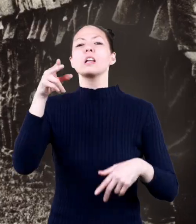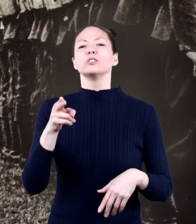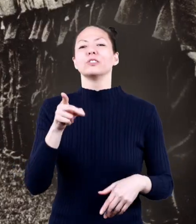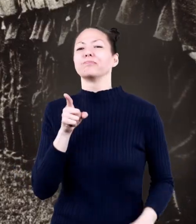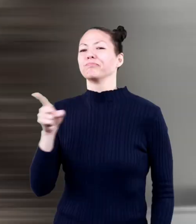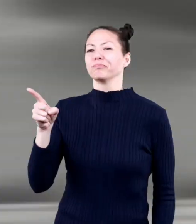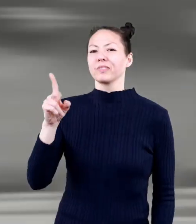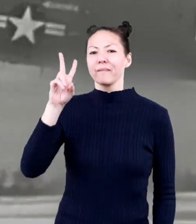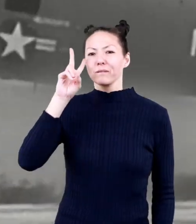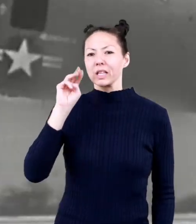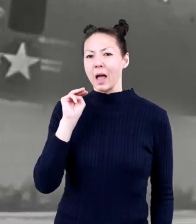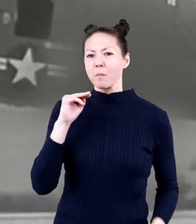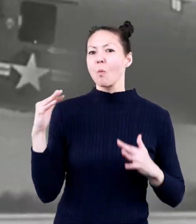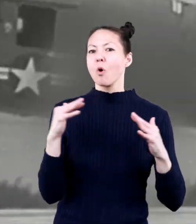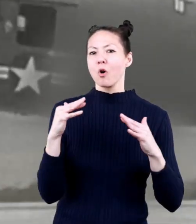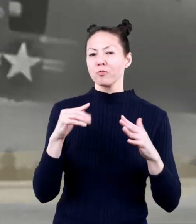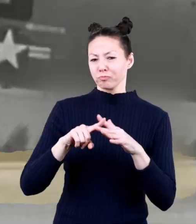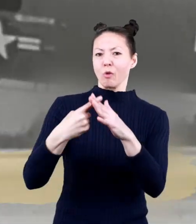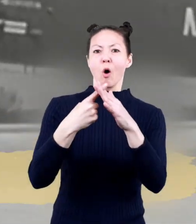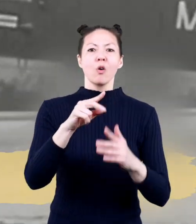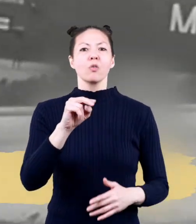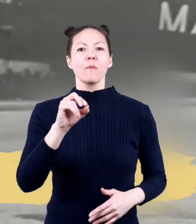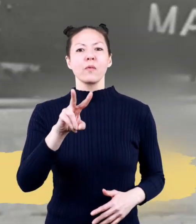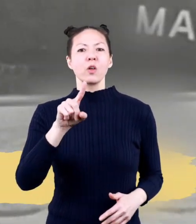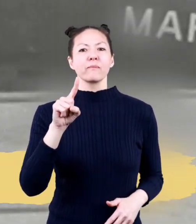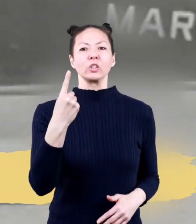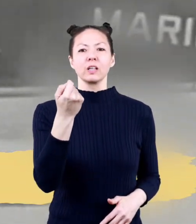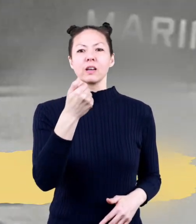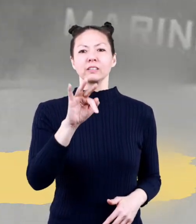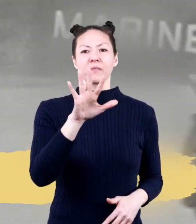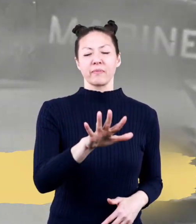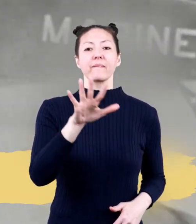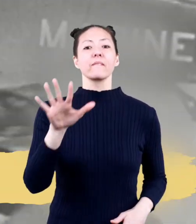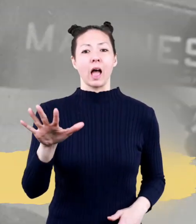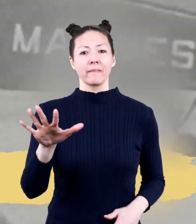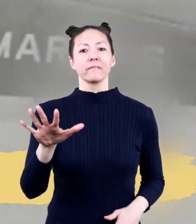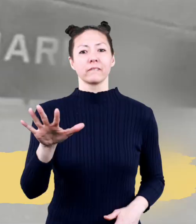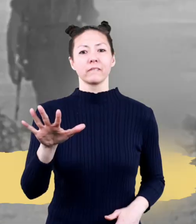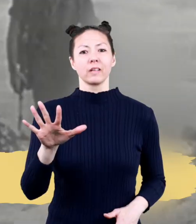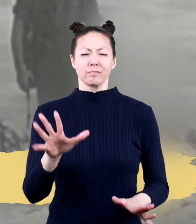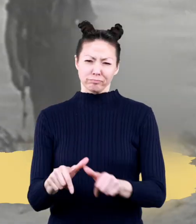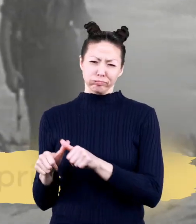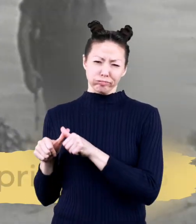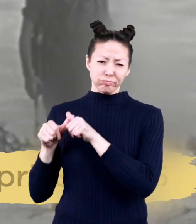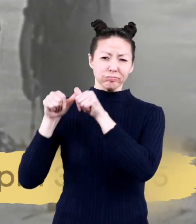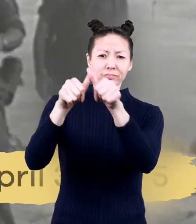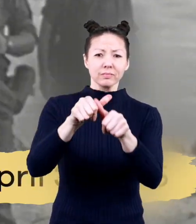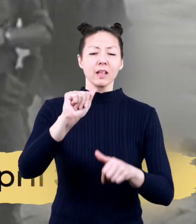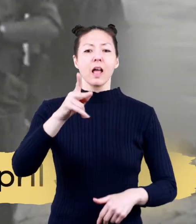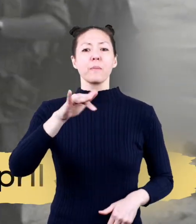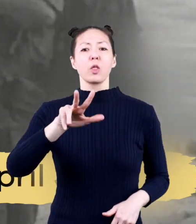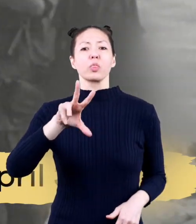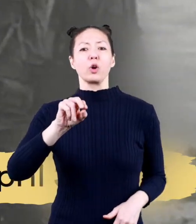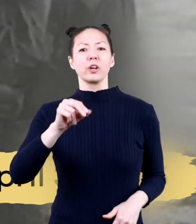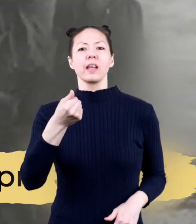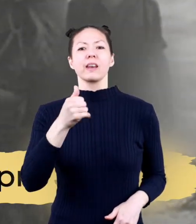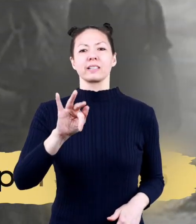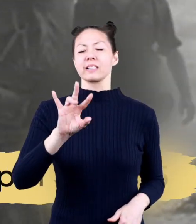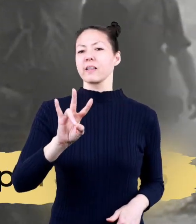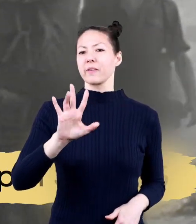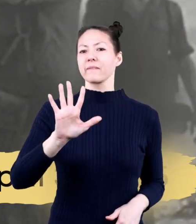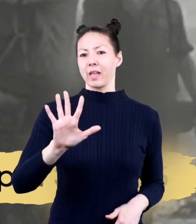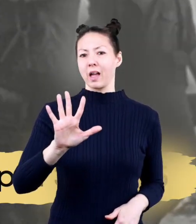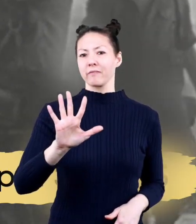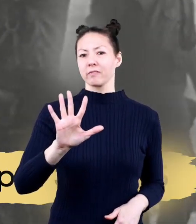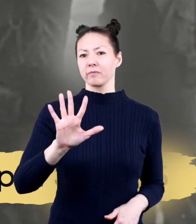in history, the Vietnam War, starting on November 1, 1955, and lasting until April